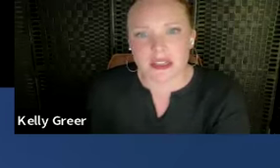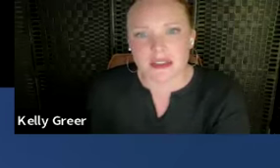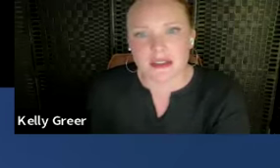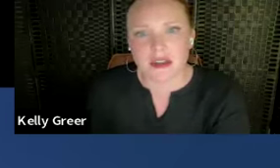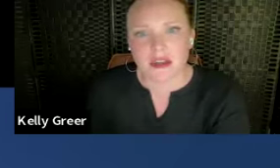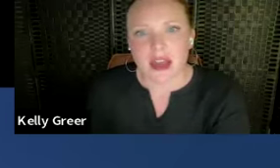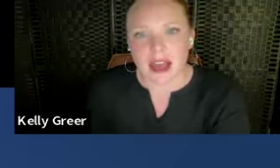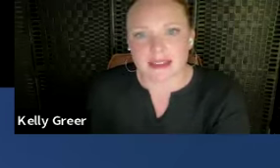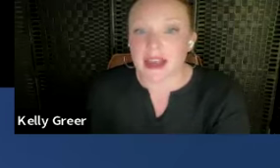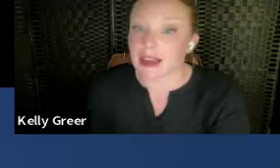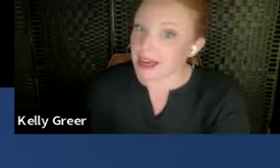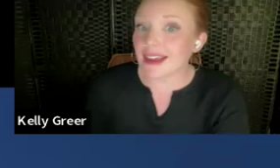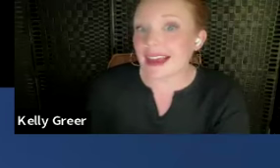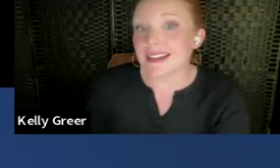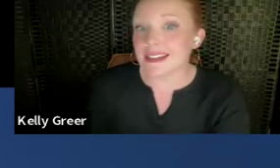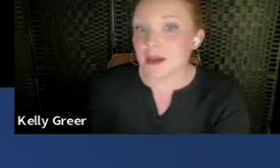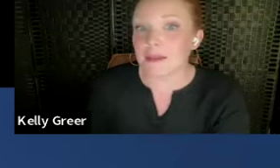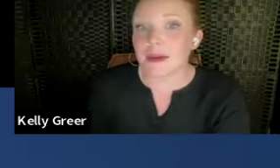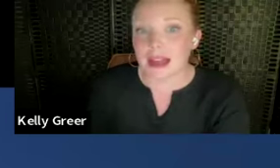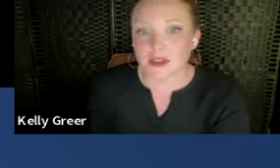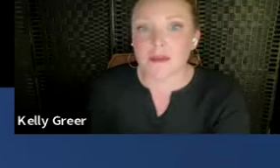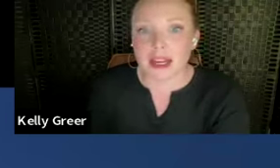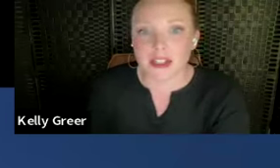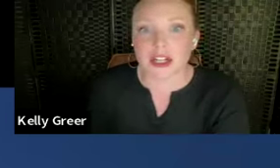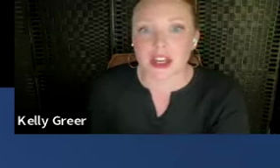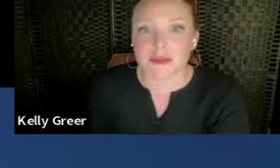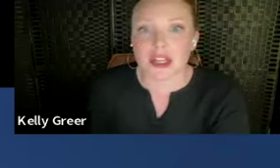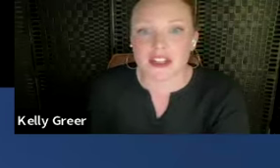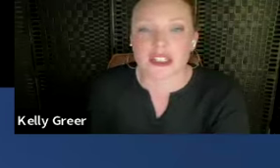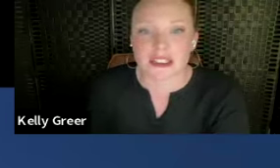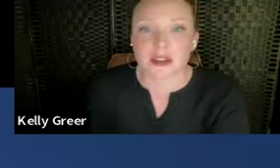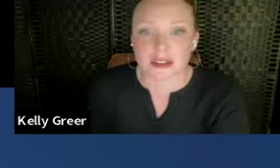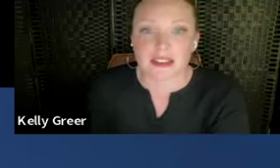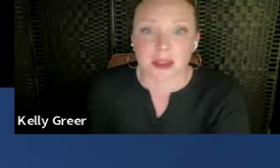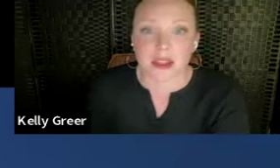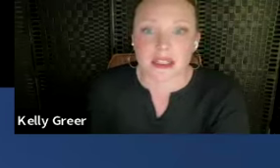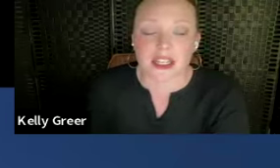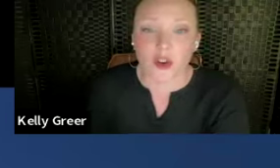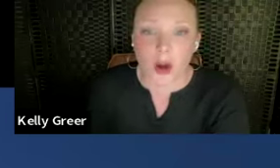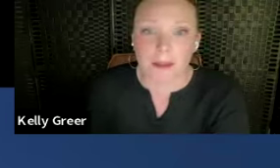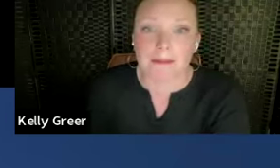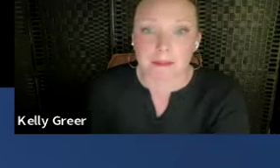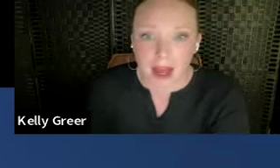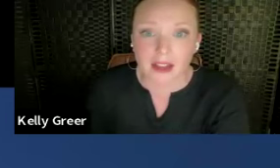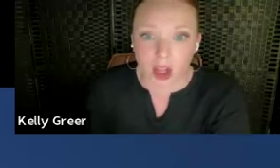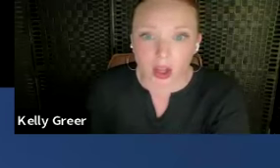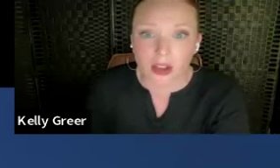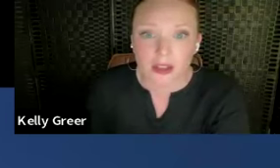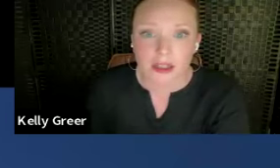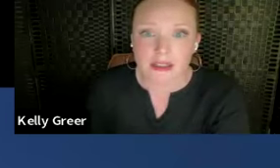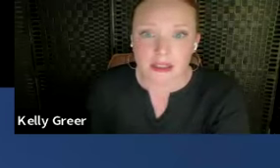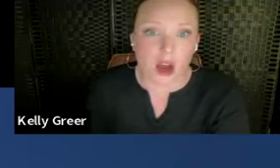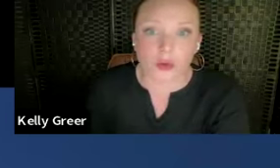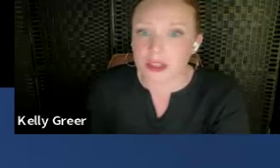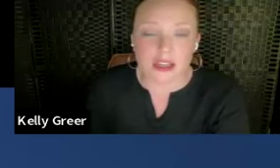government agencies as a kind of like a heads up, as a reminder that communication accessibility is a requirement by